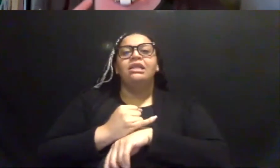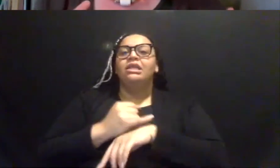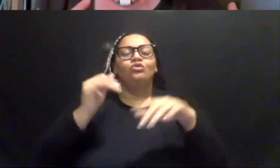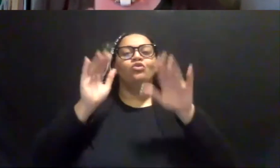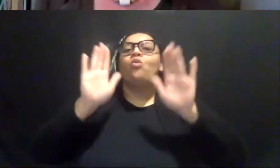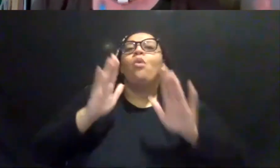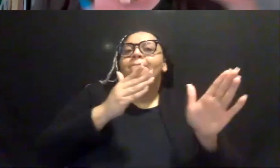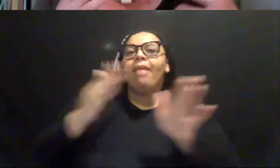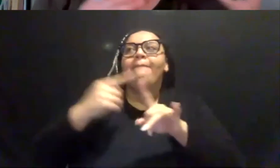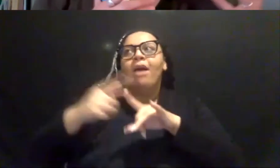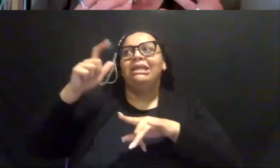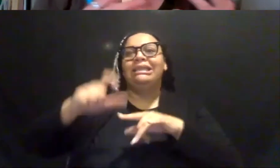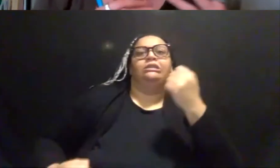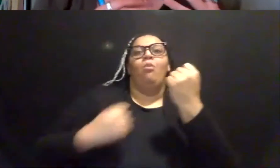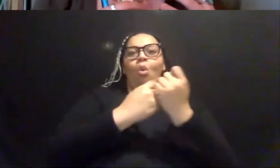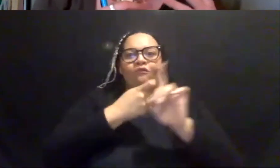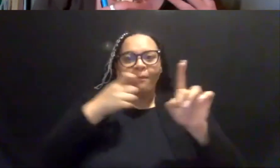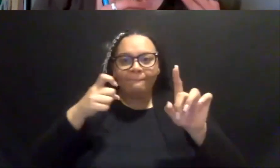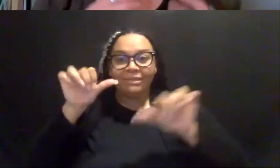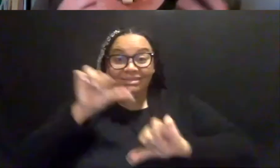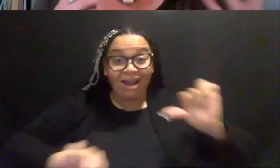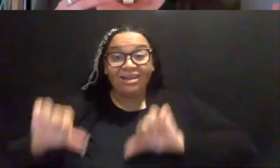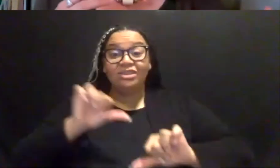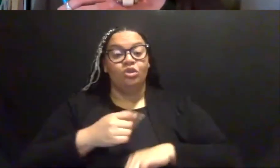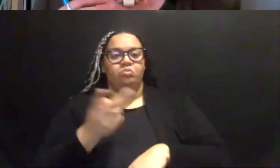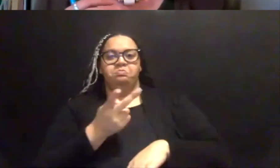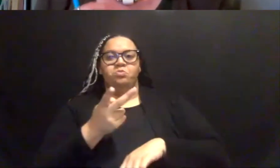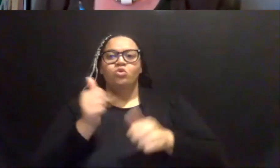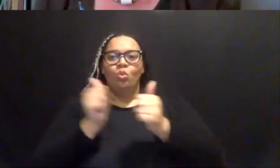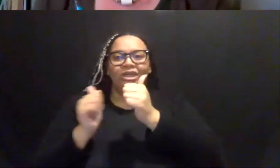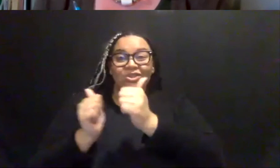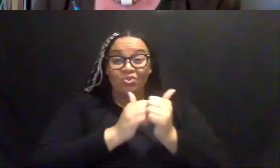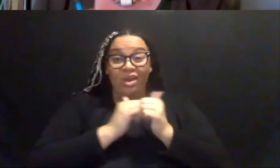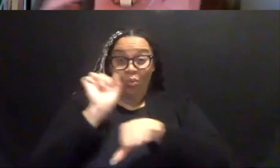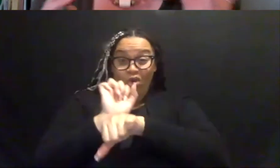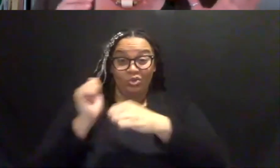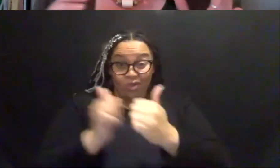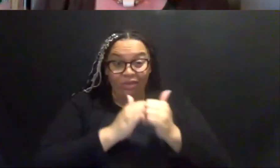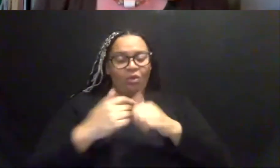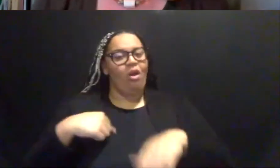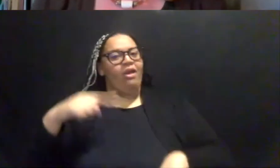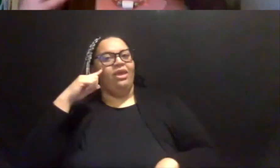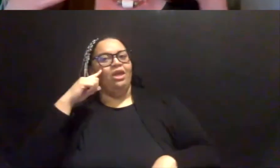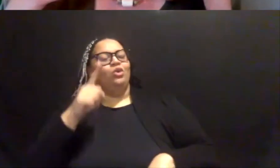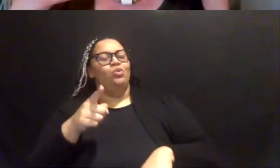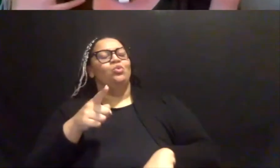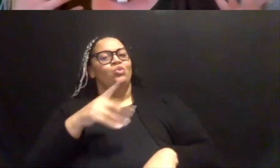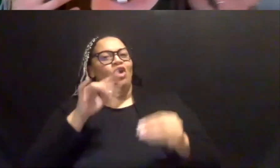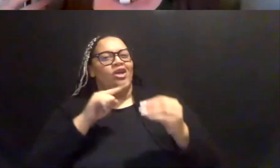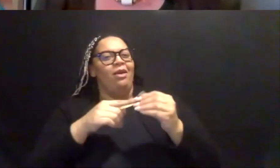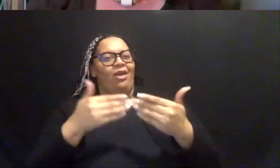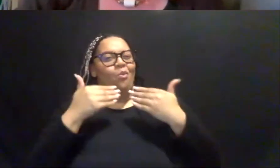all of the science. So those two working really in tandem, I feel like that is, you covered that really well, kind of puts it